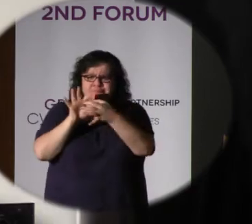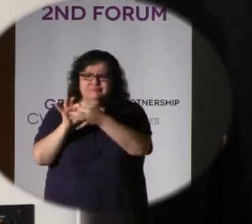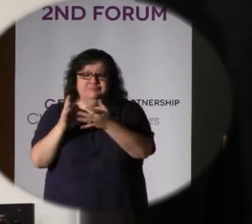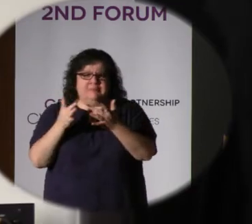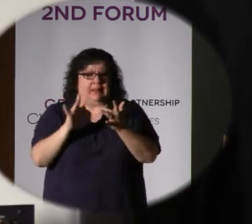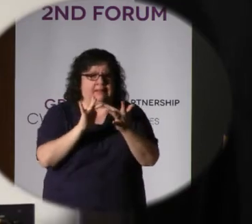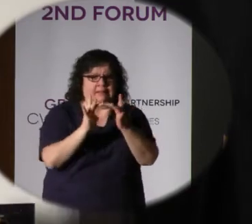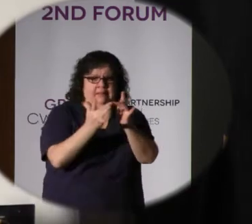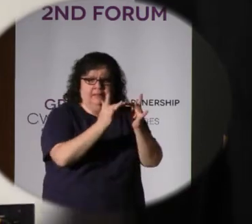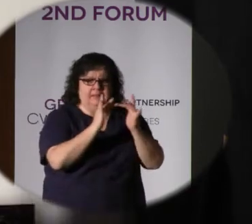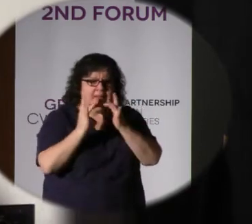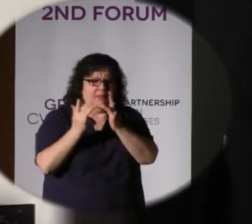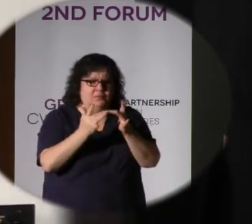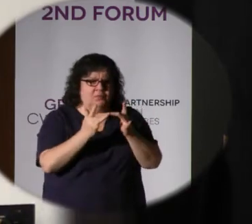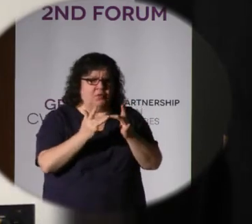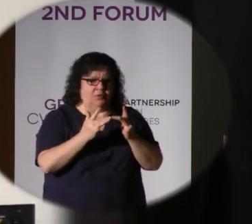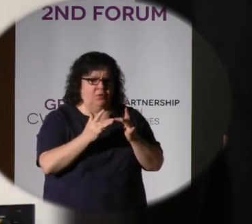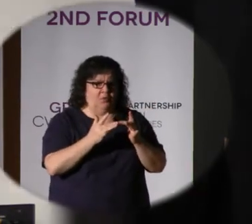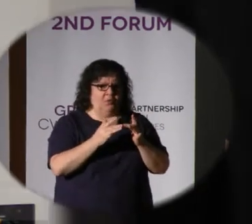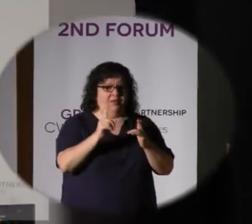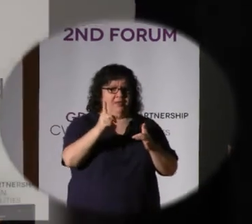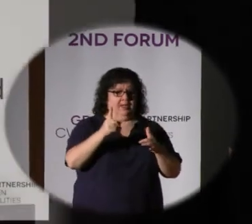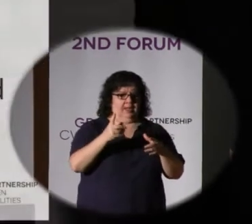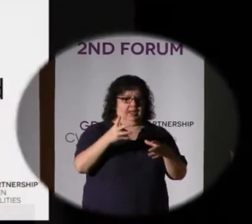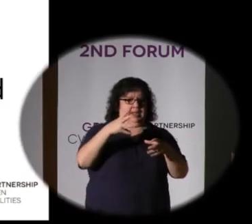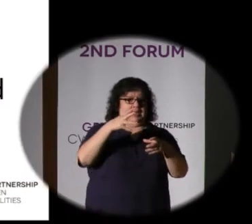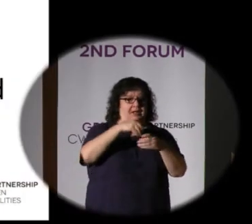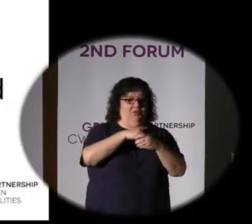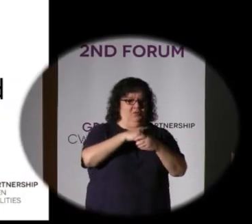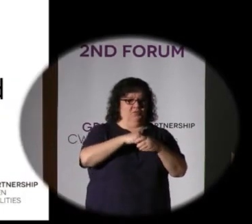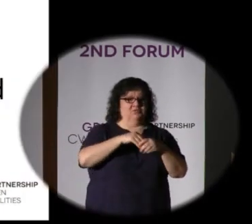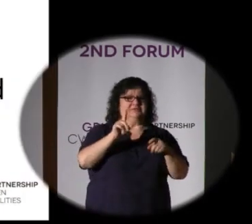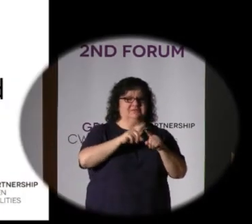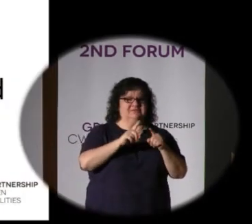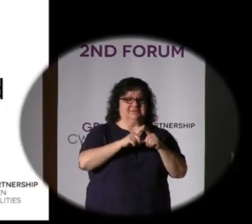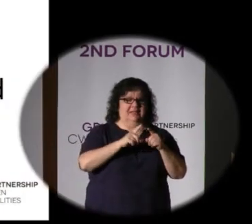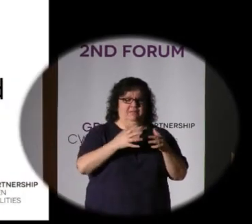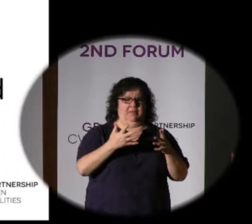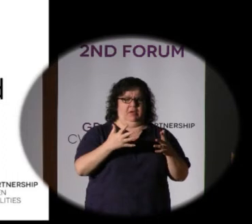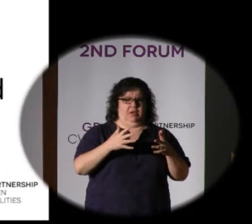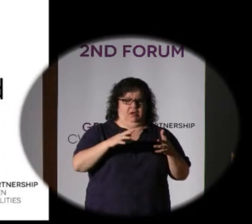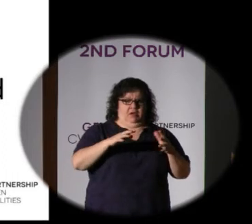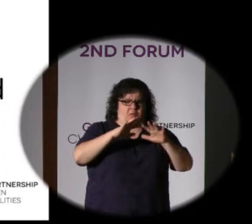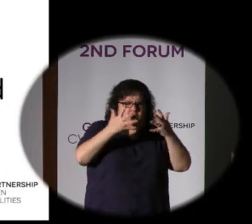Risk Reduction Network for Asia Pacific.